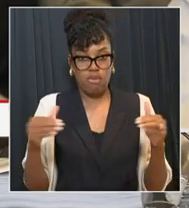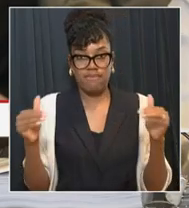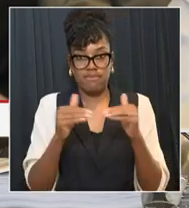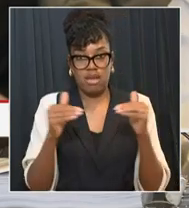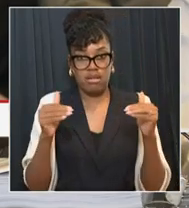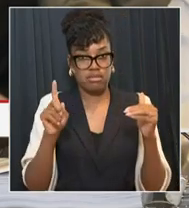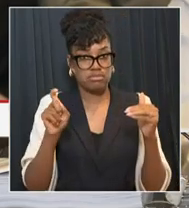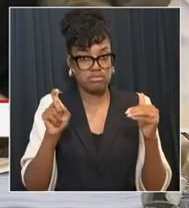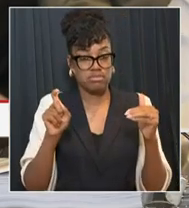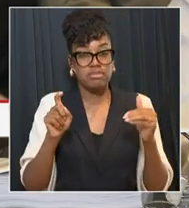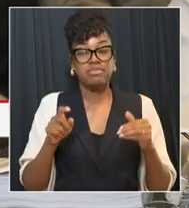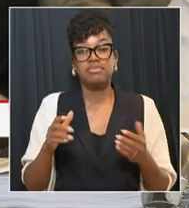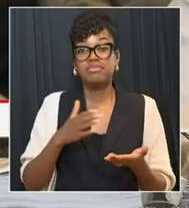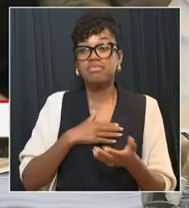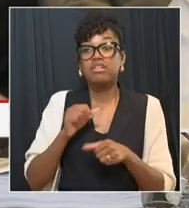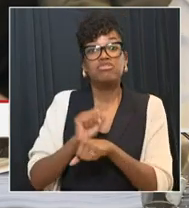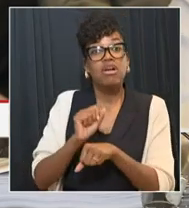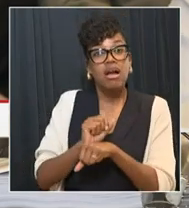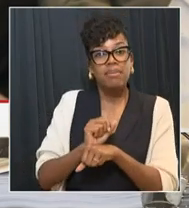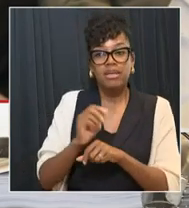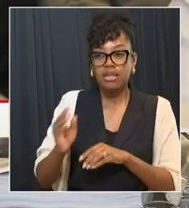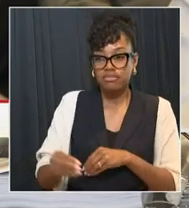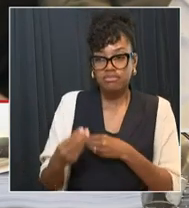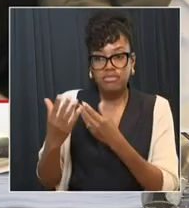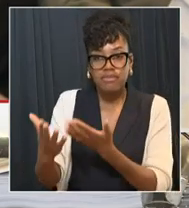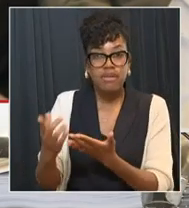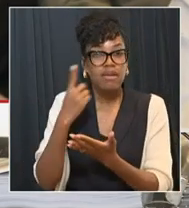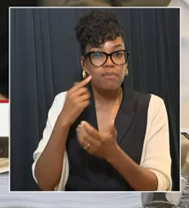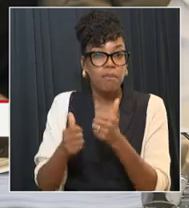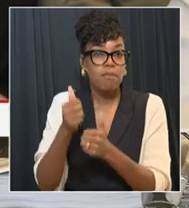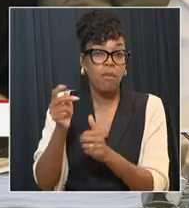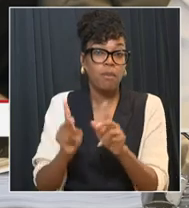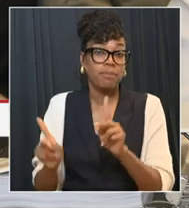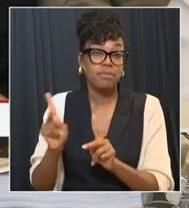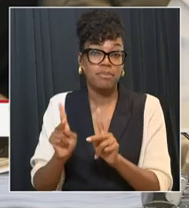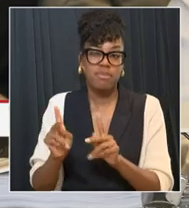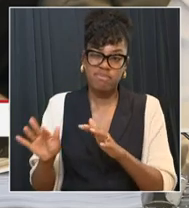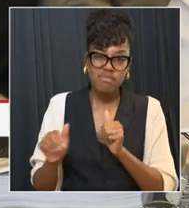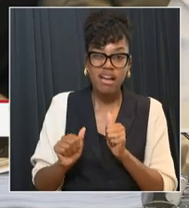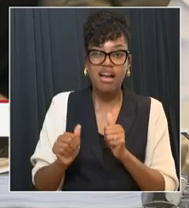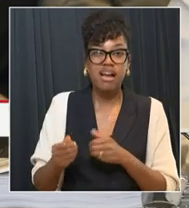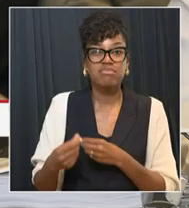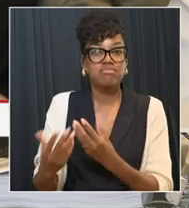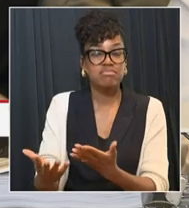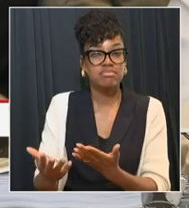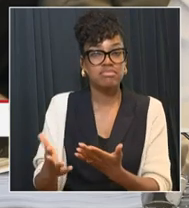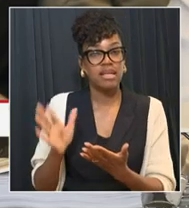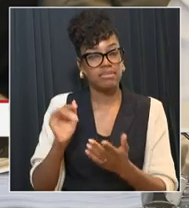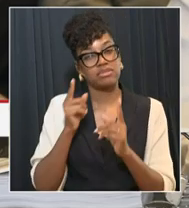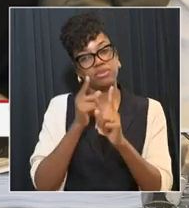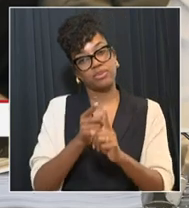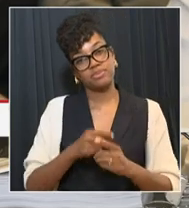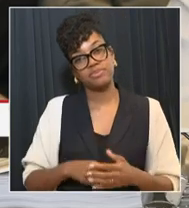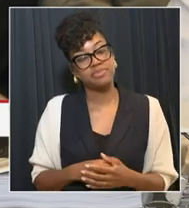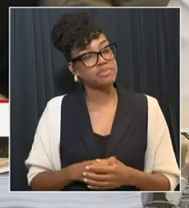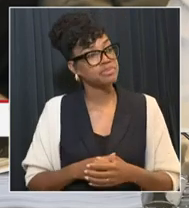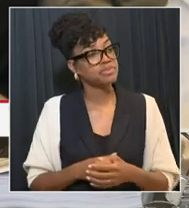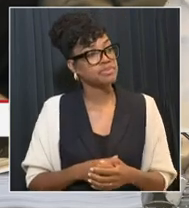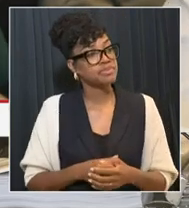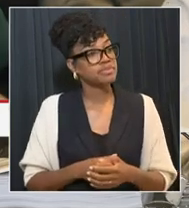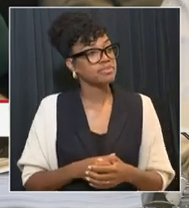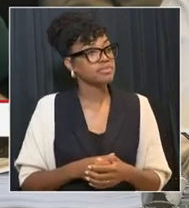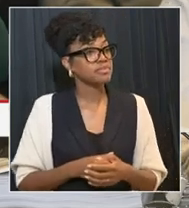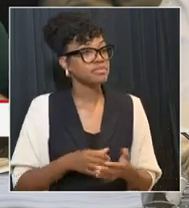deliver the fastest for the most people. And that's what we aim to do. Yep,